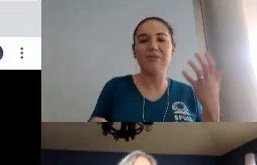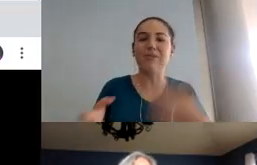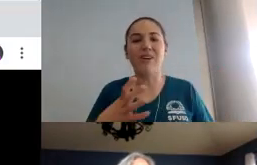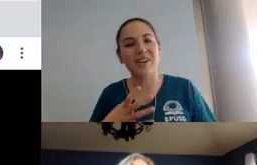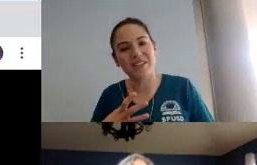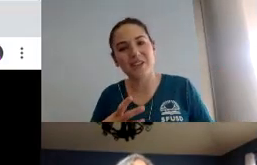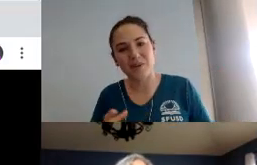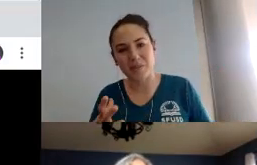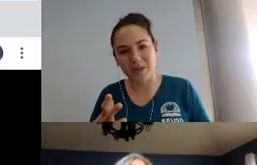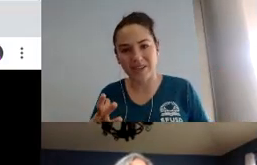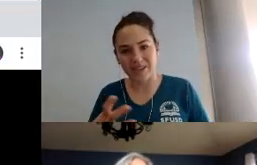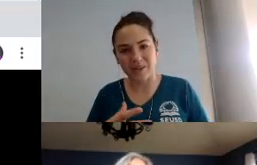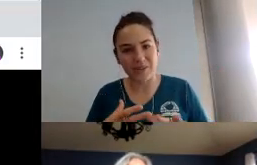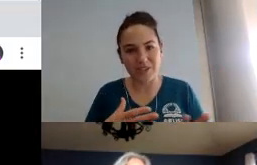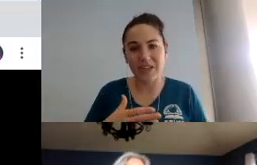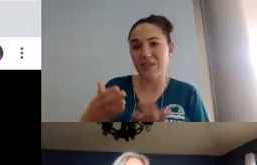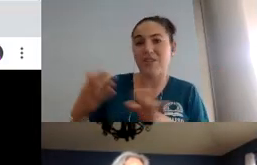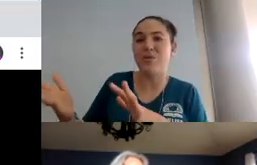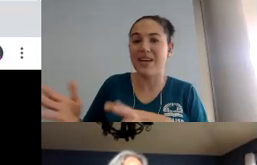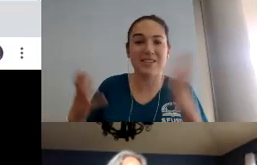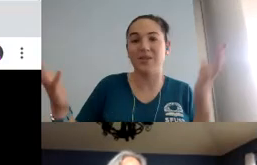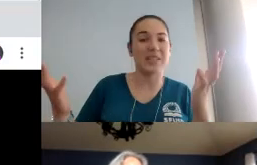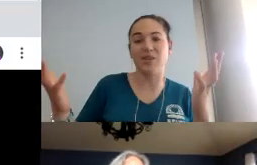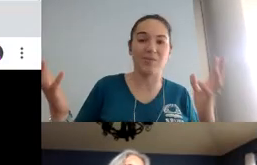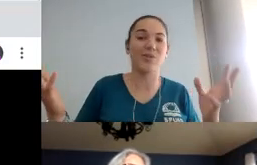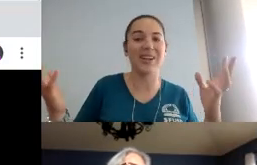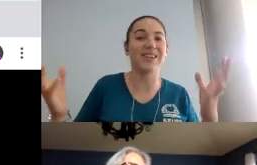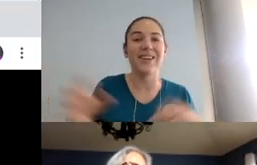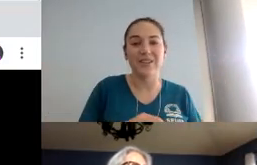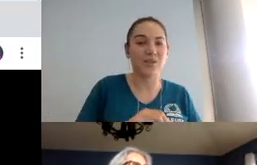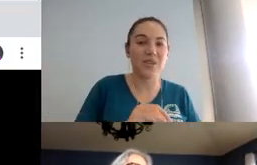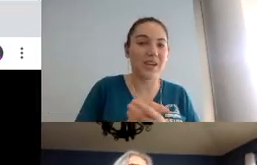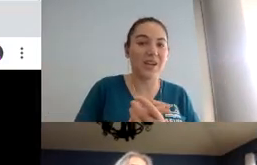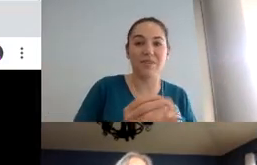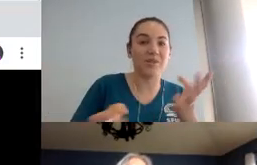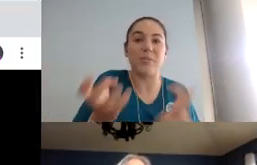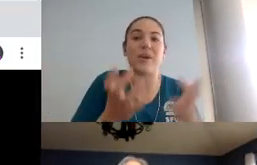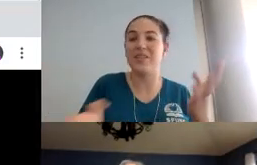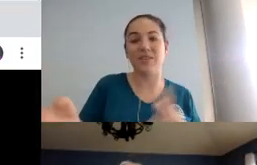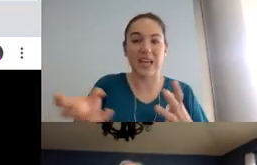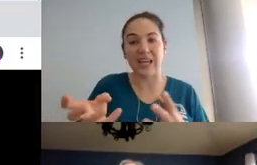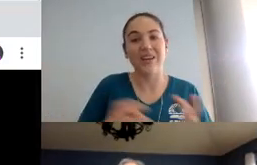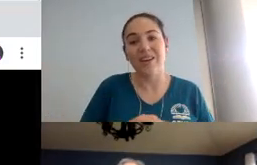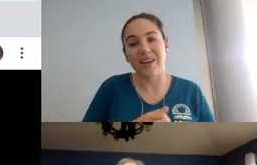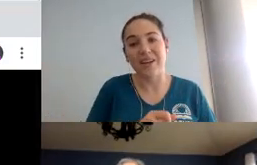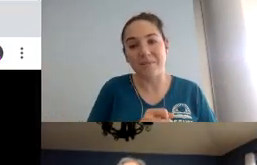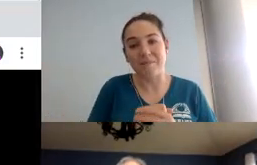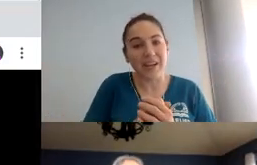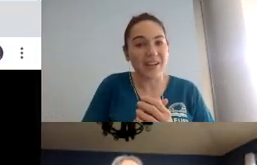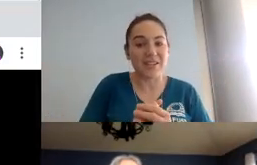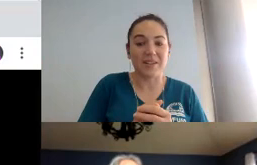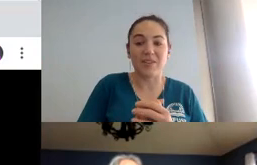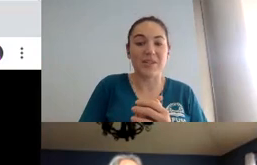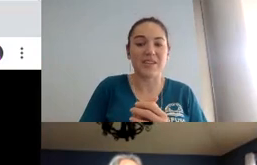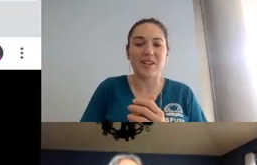How long is the grace period? If they turn in within 2 days, do they still get full credit? Do you take off, a point every day? That